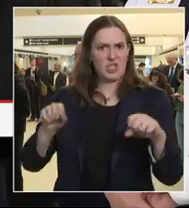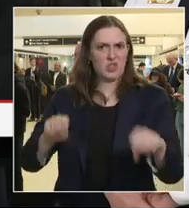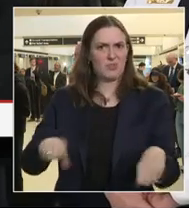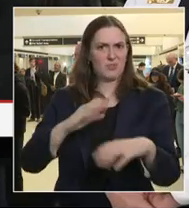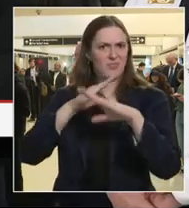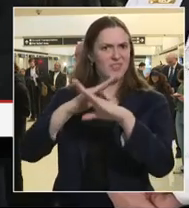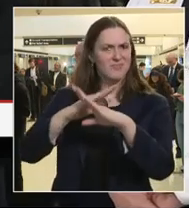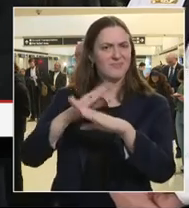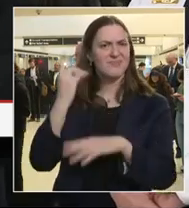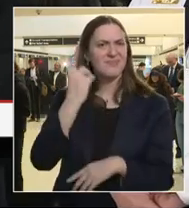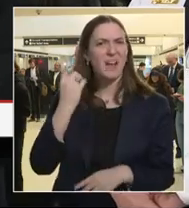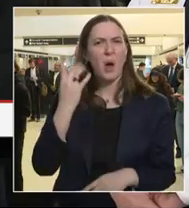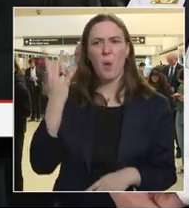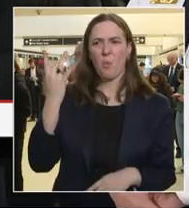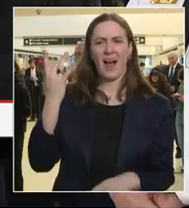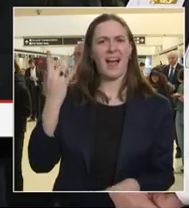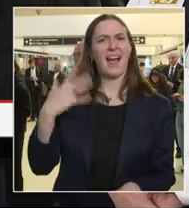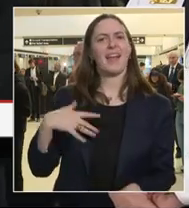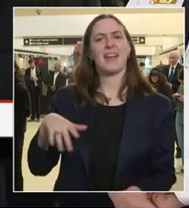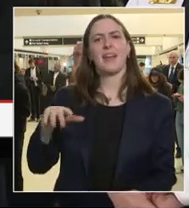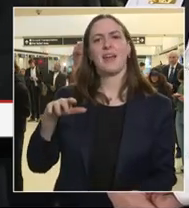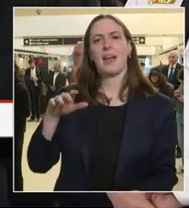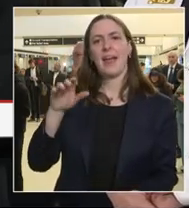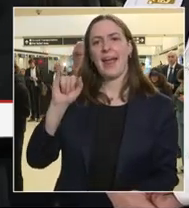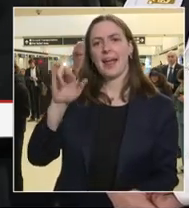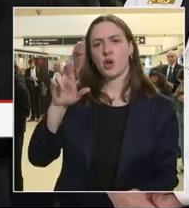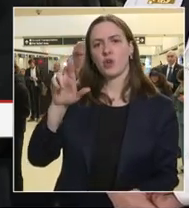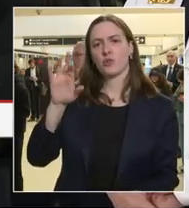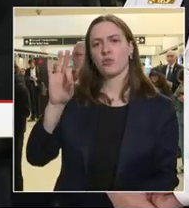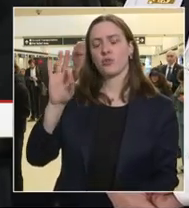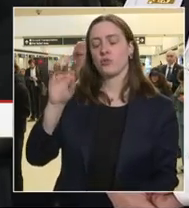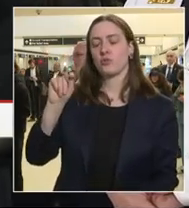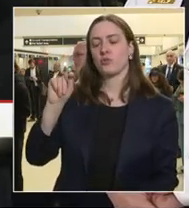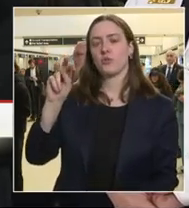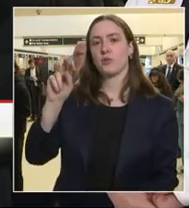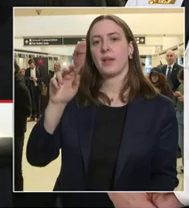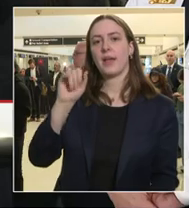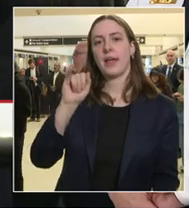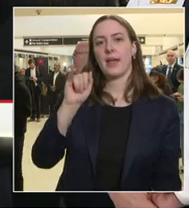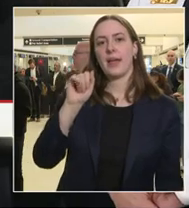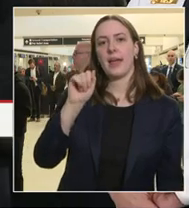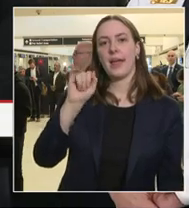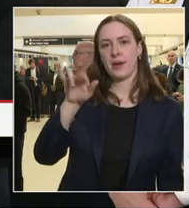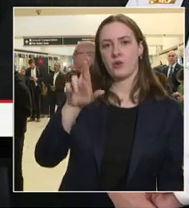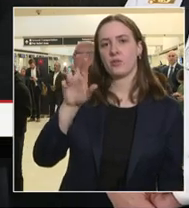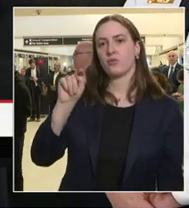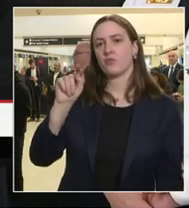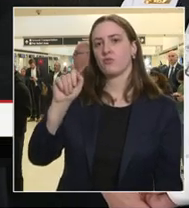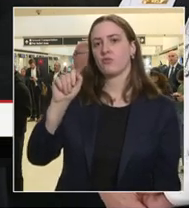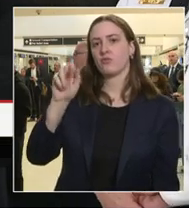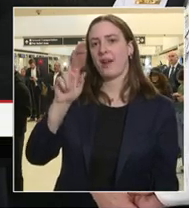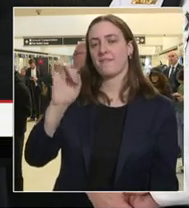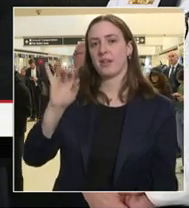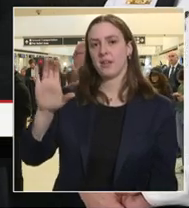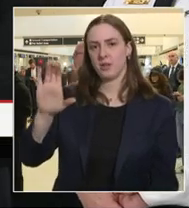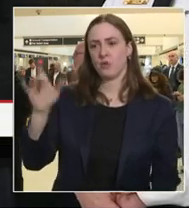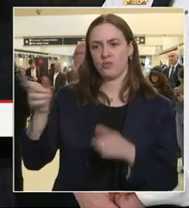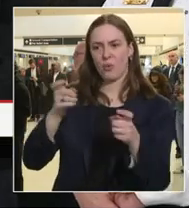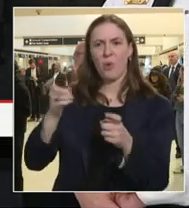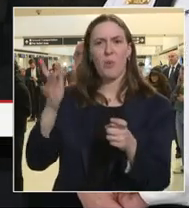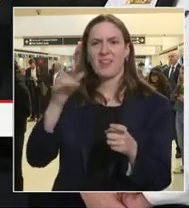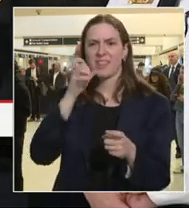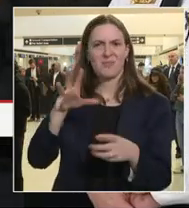why air traffic control didn't tell a helicopter what to do. Is that something that investigators have determined should have happened in this situation?